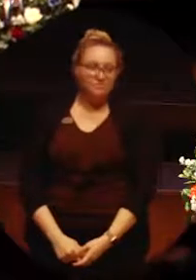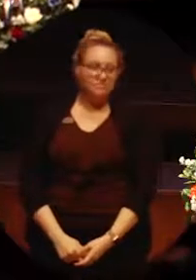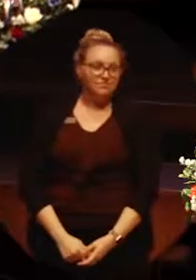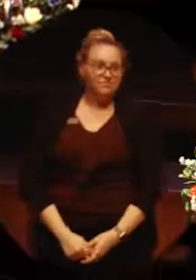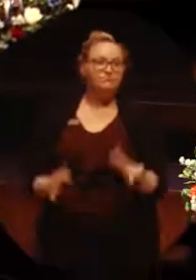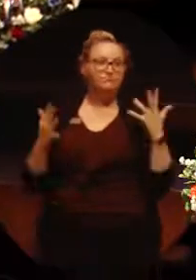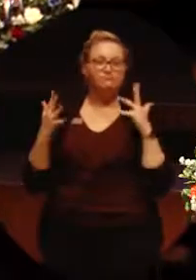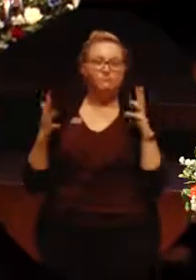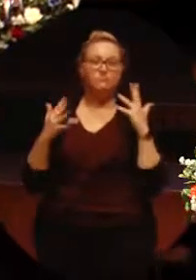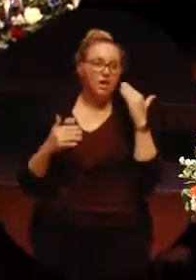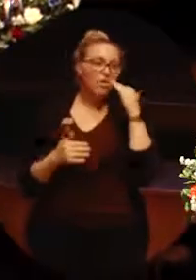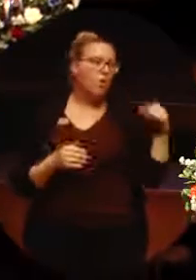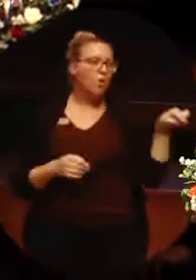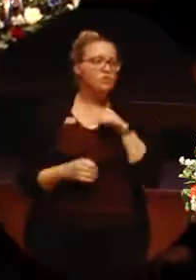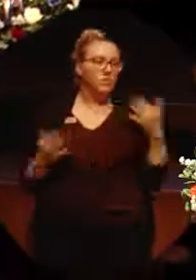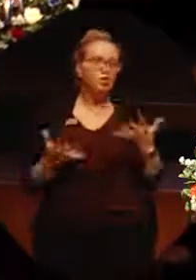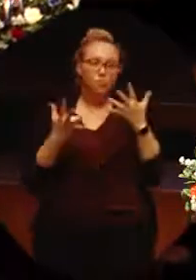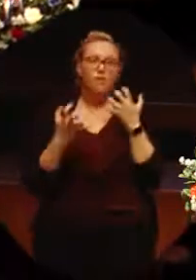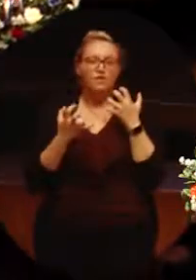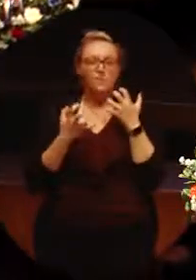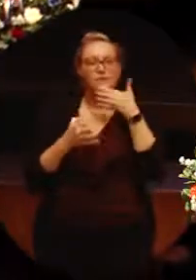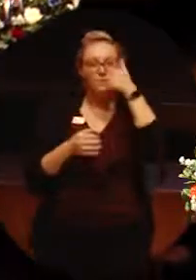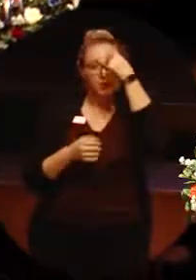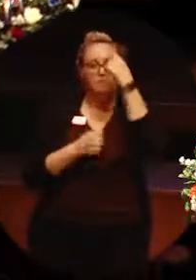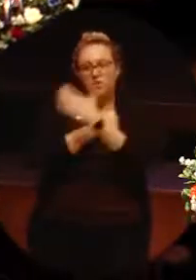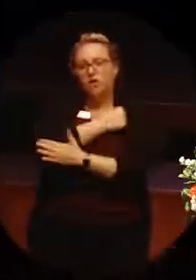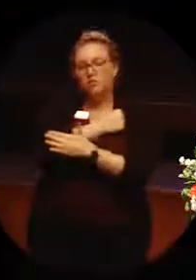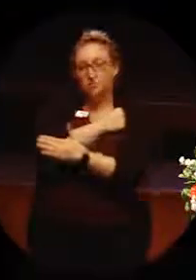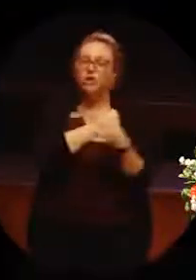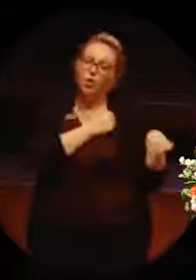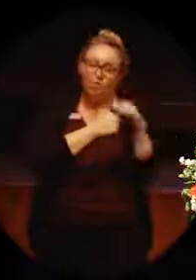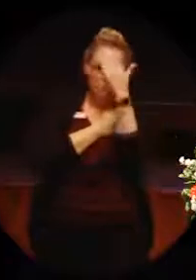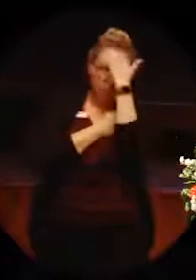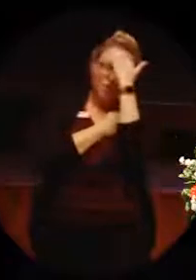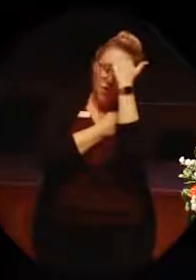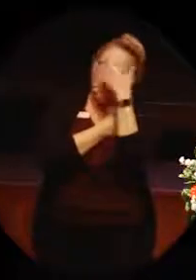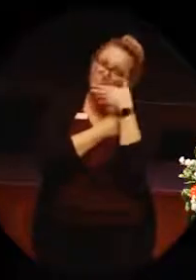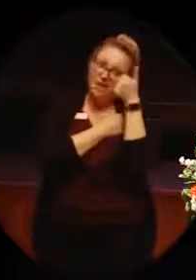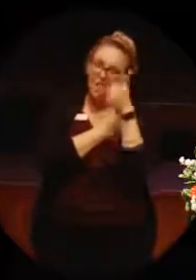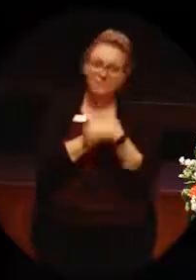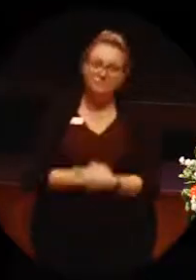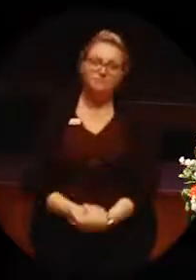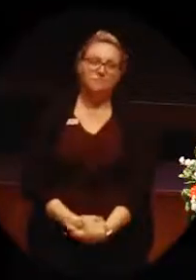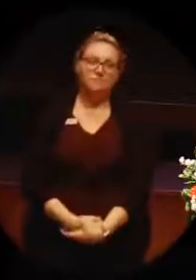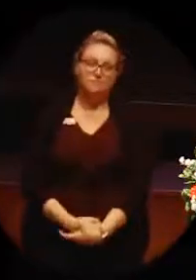I know all of you here want what is best for our country, and you know what is best for our